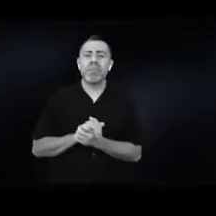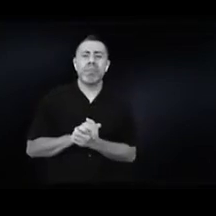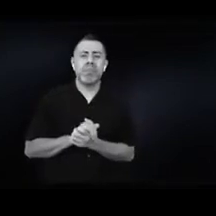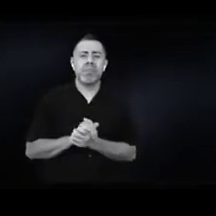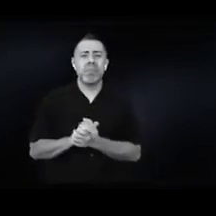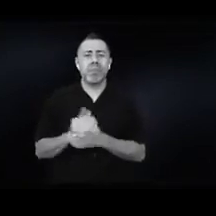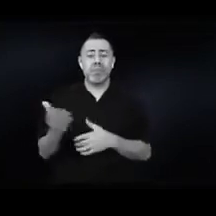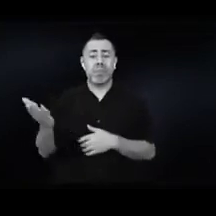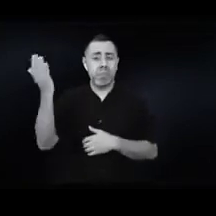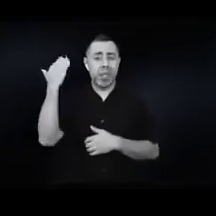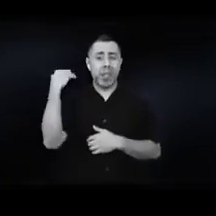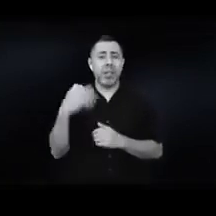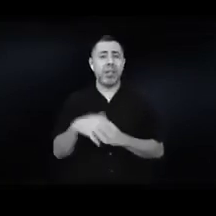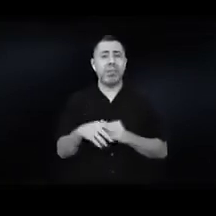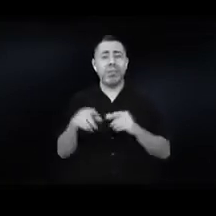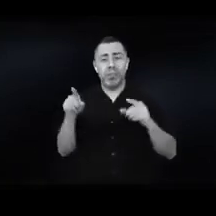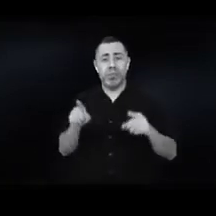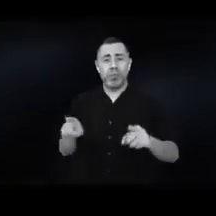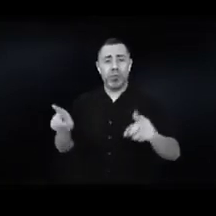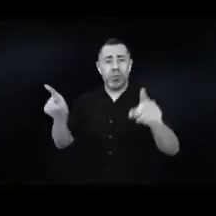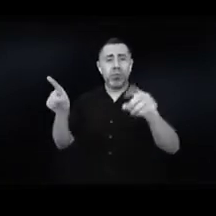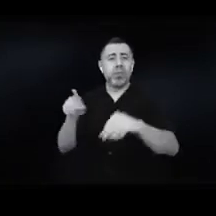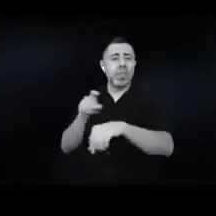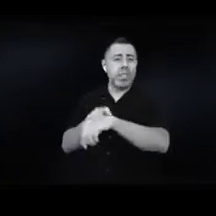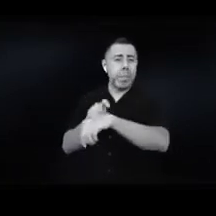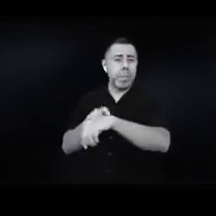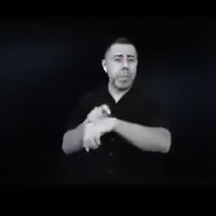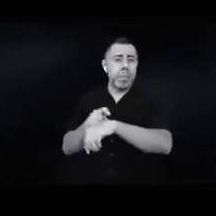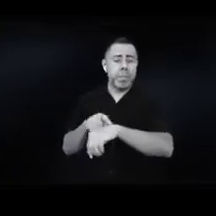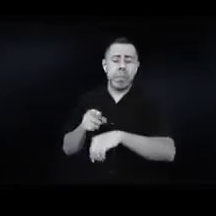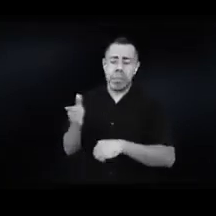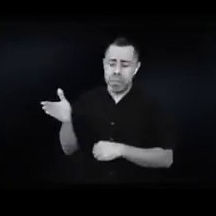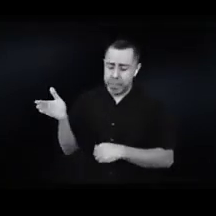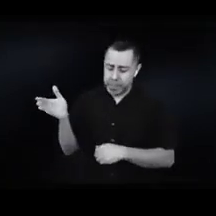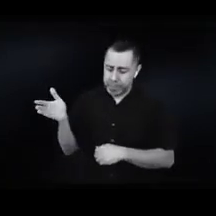back in the time when they were